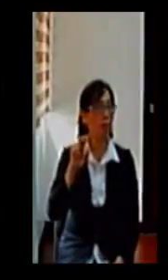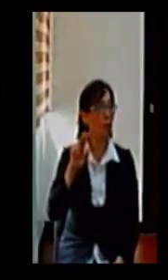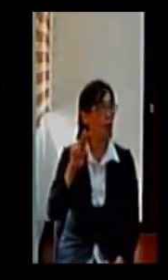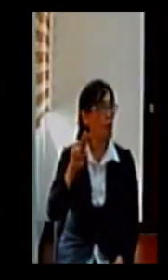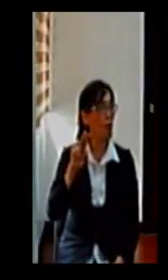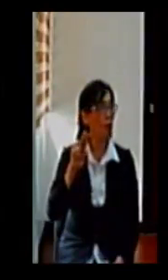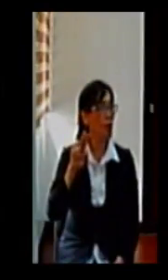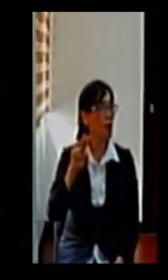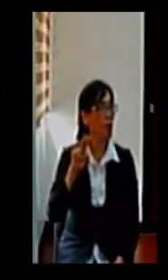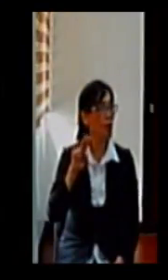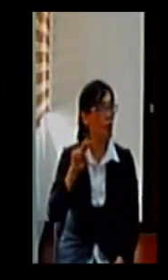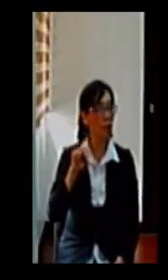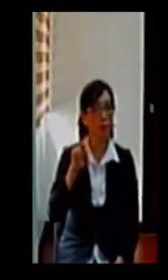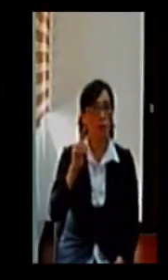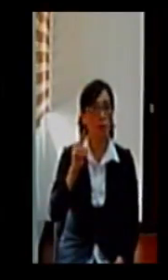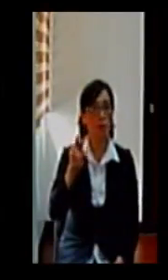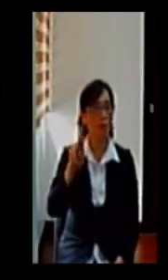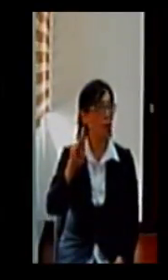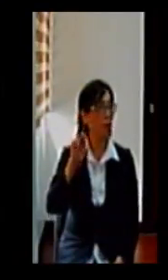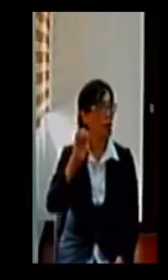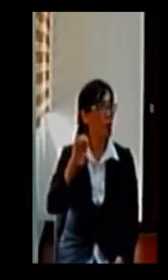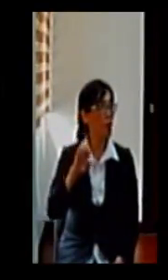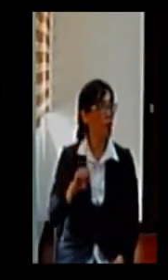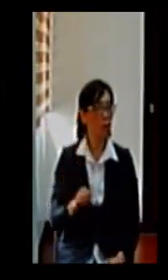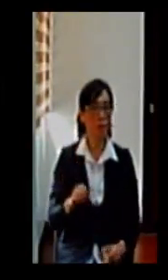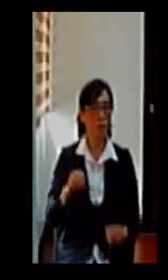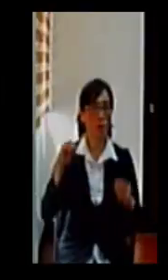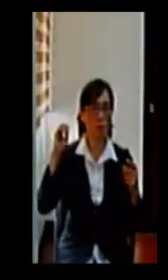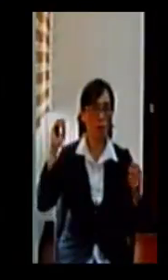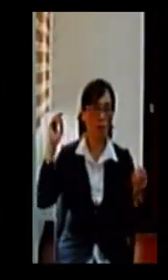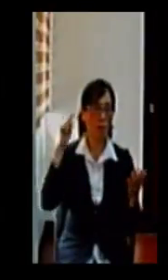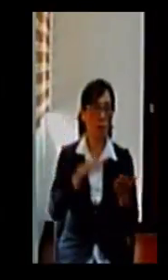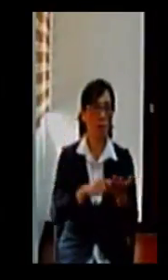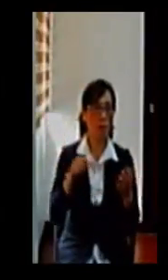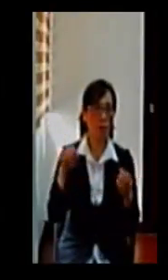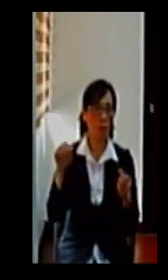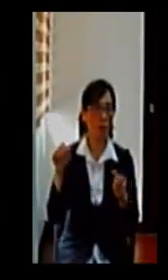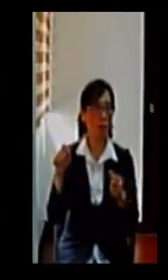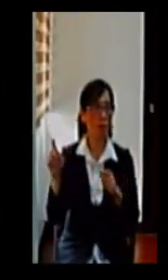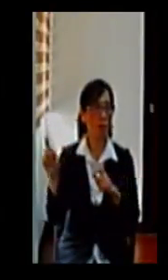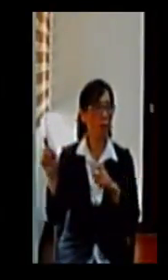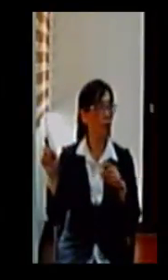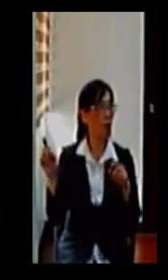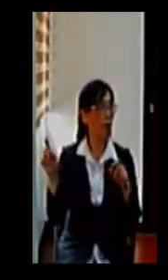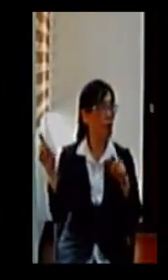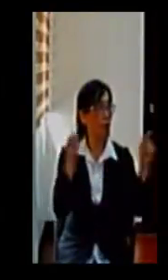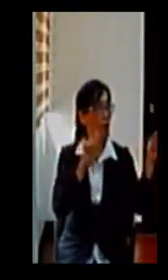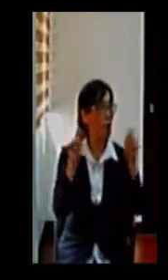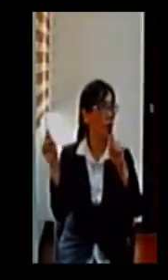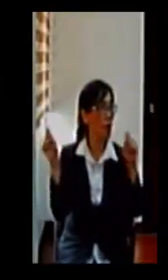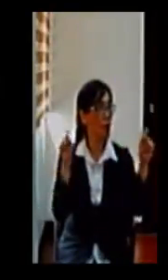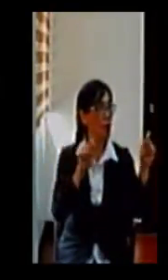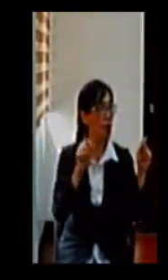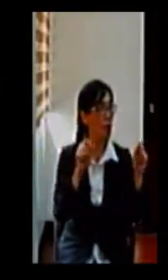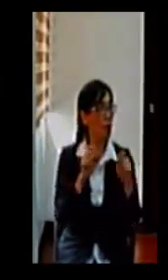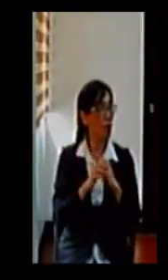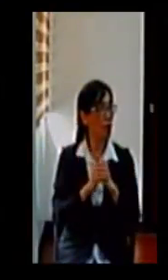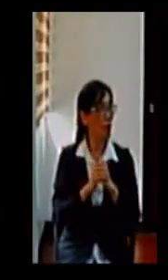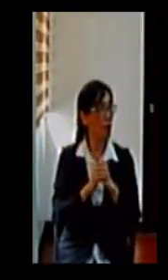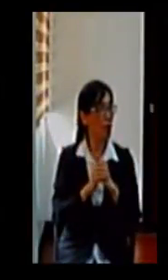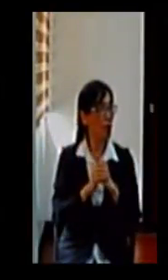hit the land with forests, its strength is decimated. So the typhoon is weakened. And